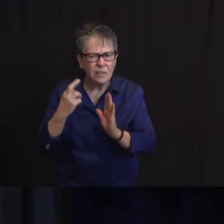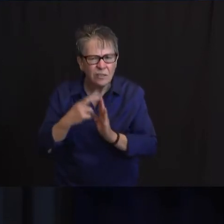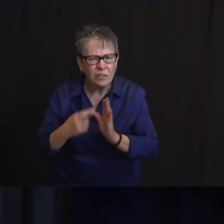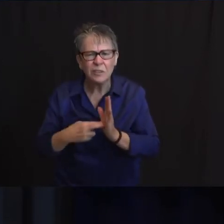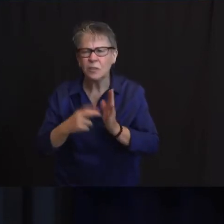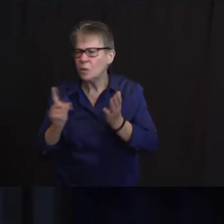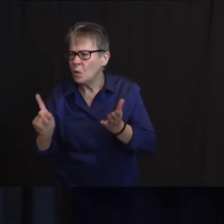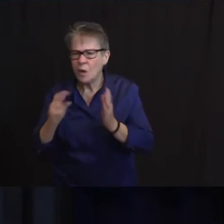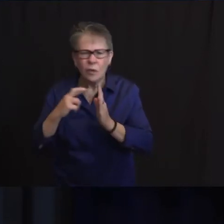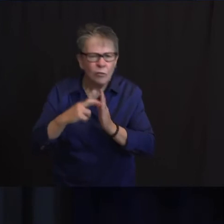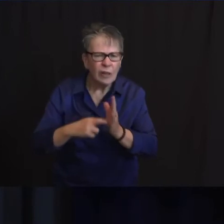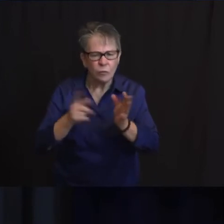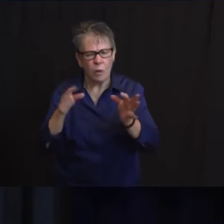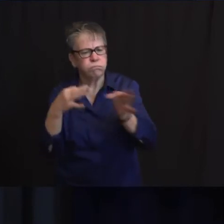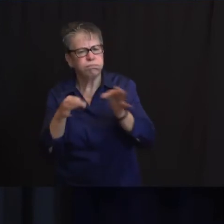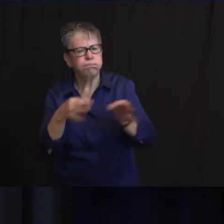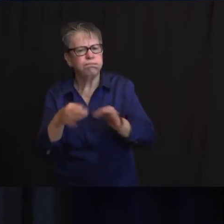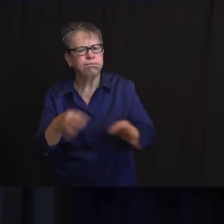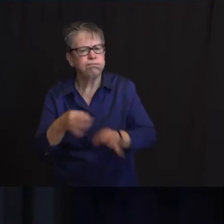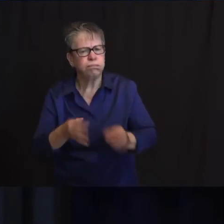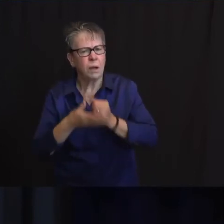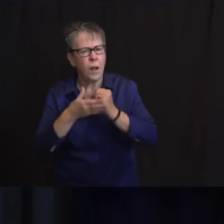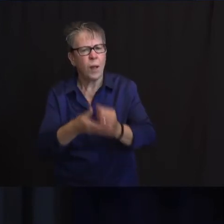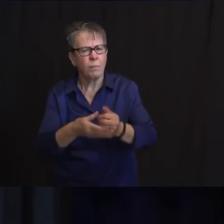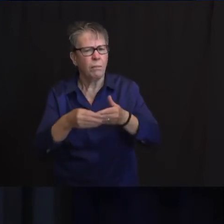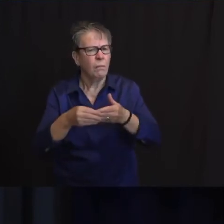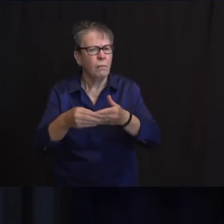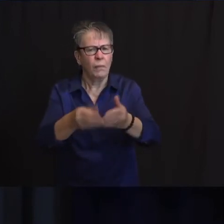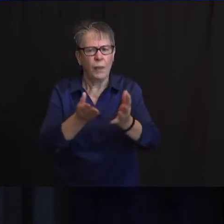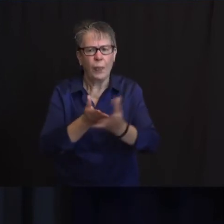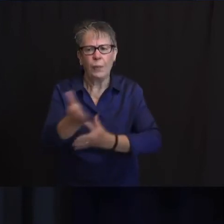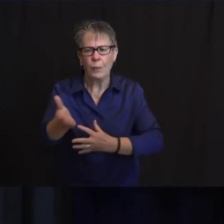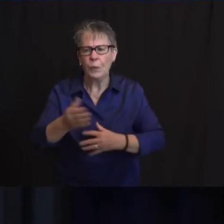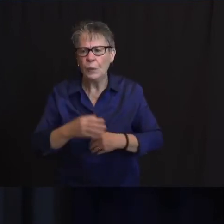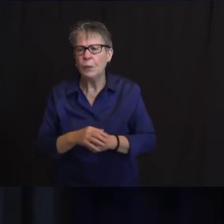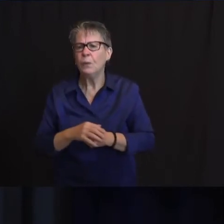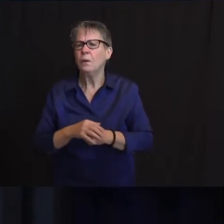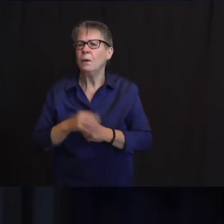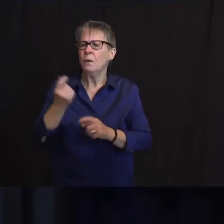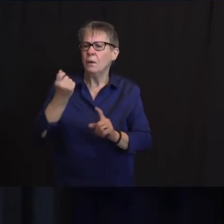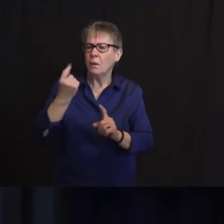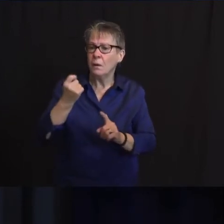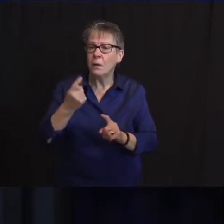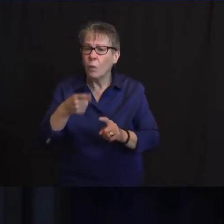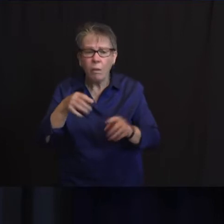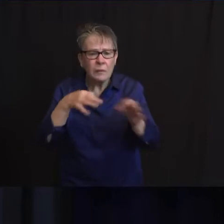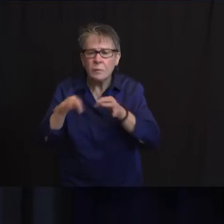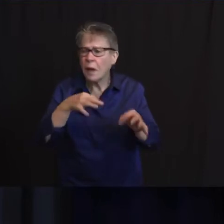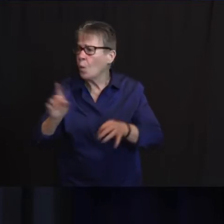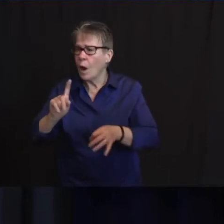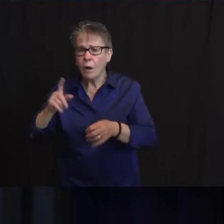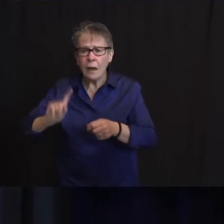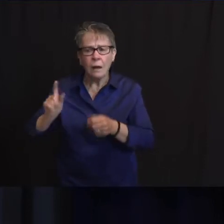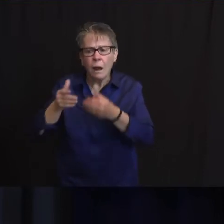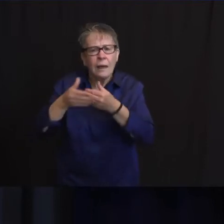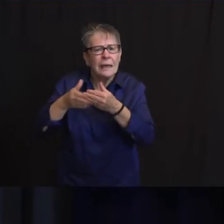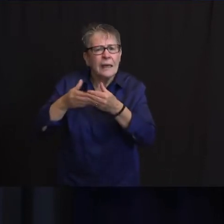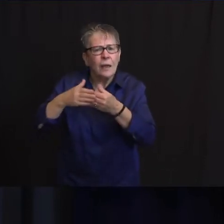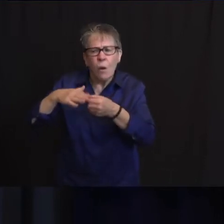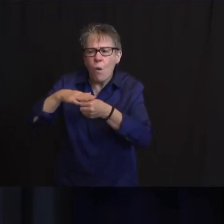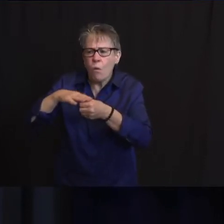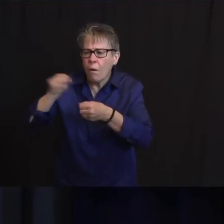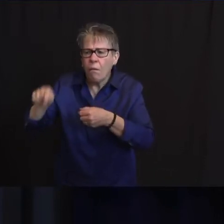System, NJVSS, and identifying local vaccination sites. We continue to have a tremendous imbalance